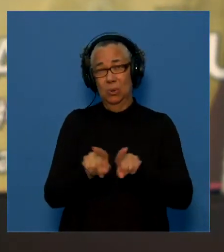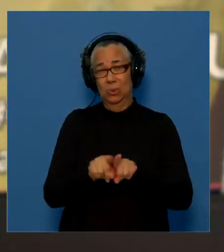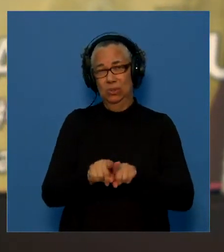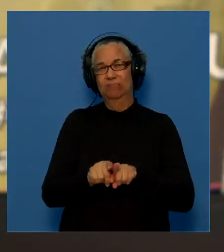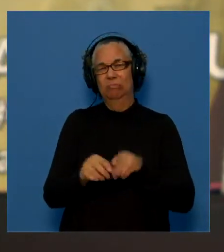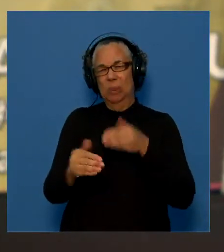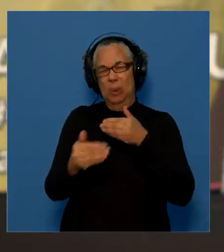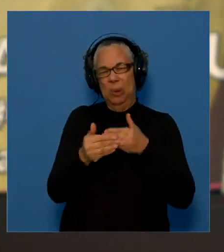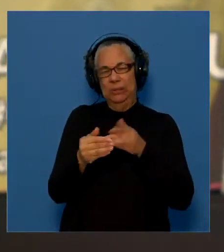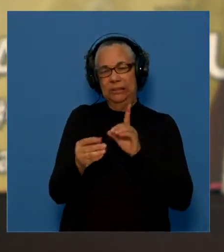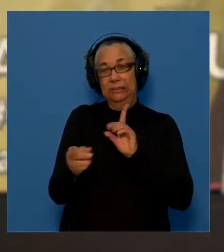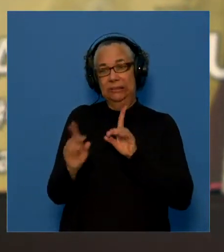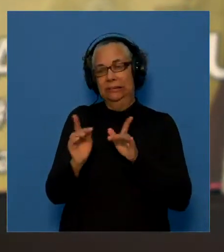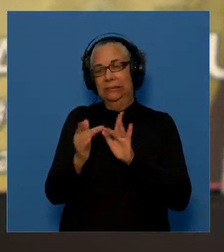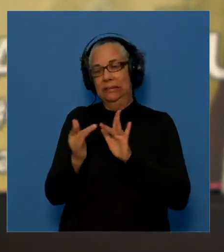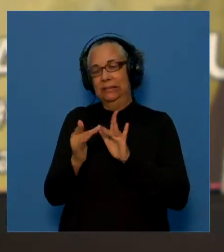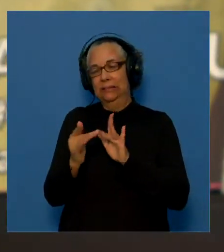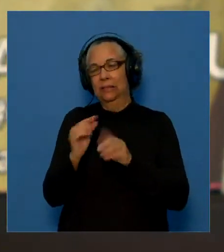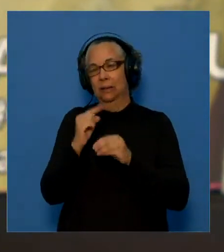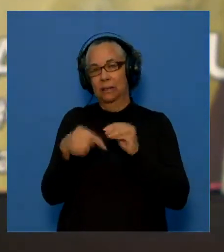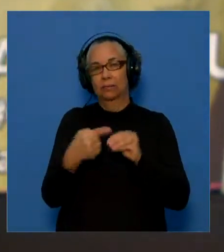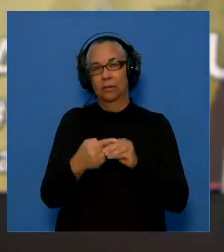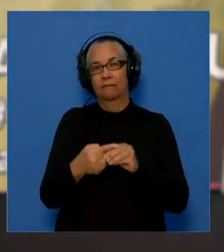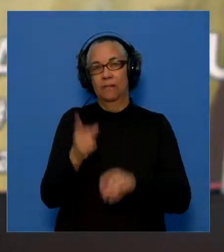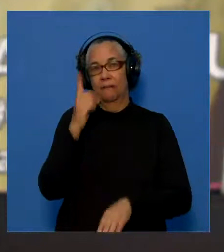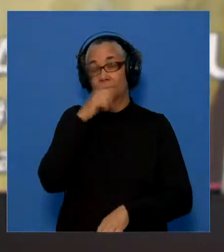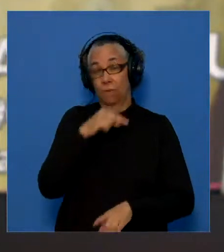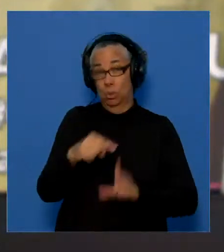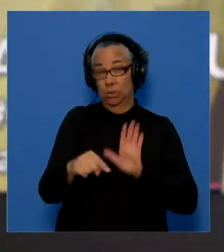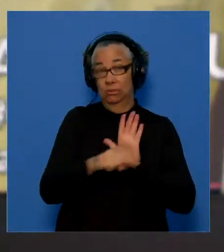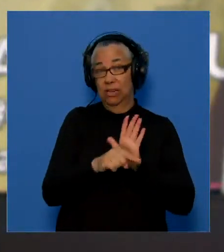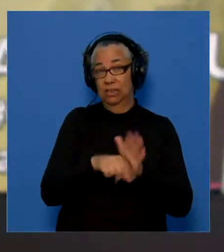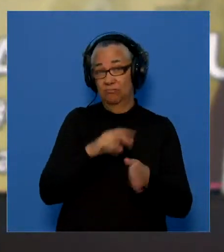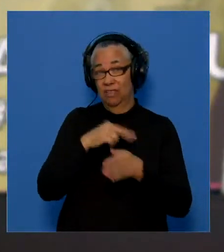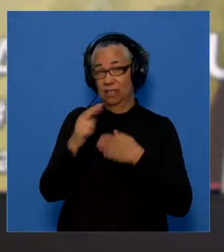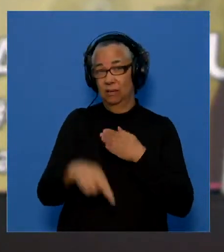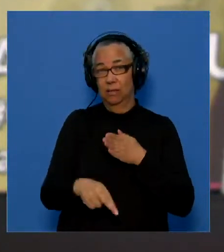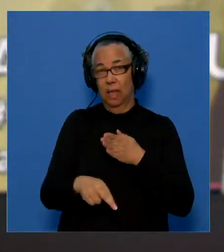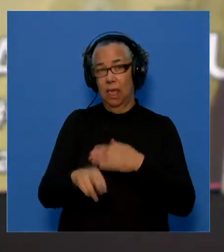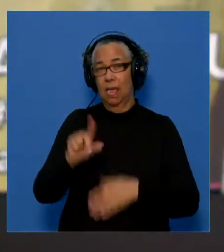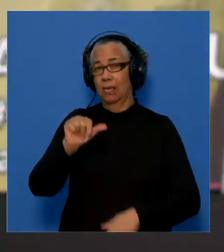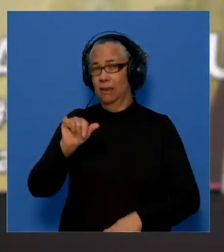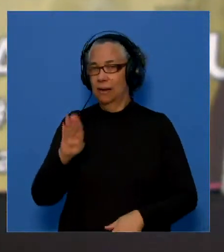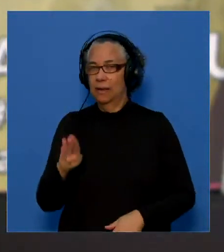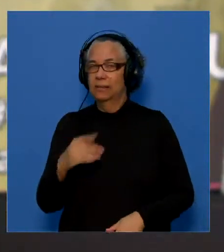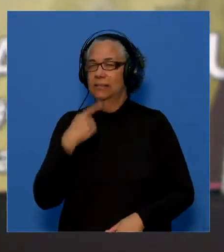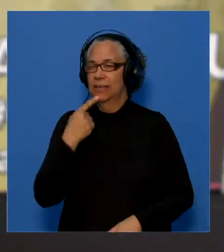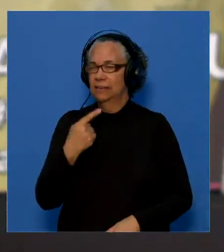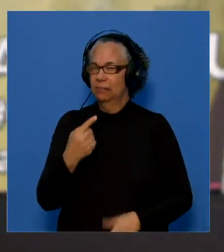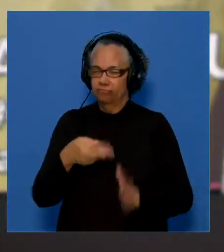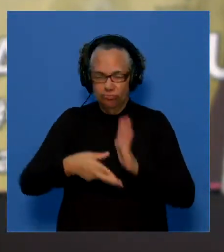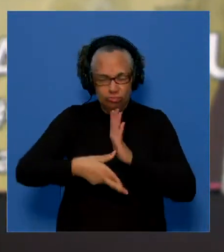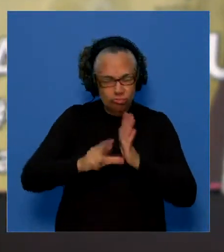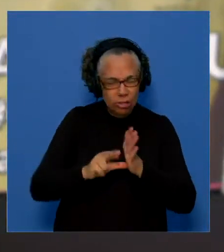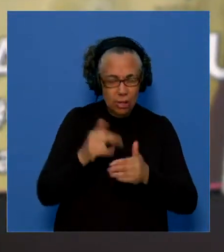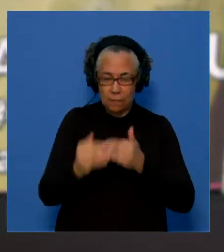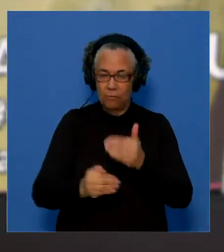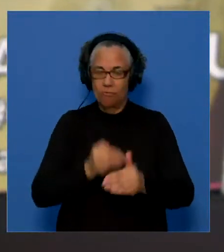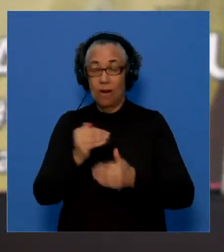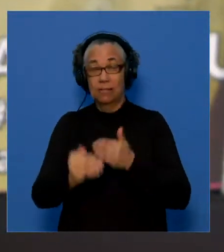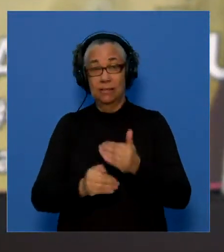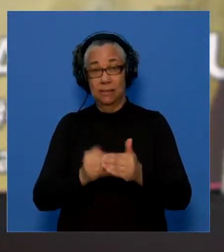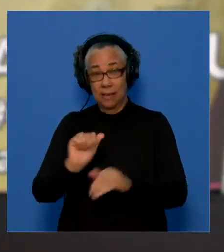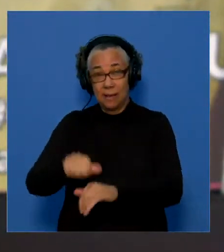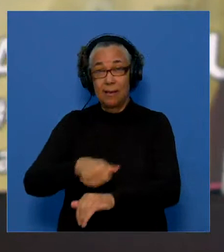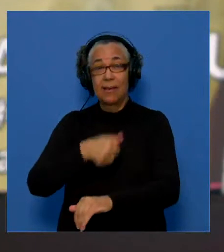contacts regarding the false negative results. I've been assured by the lab that they have reviewed their processes and structures and put in